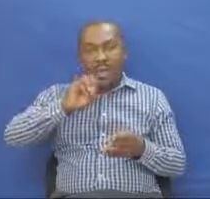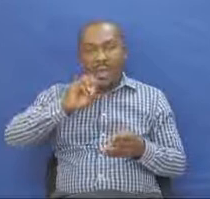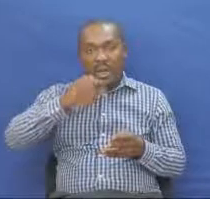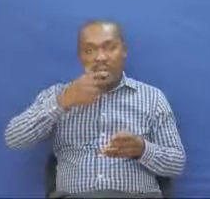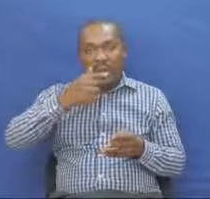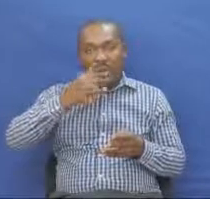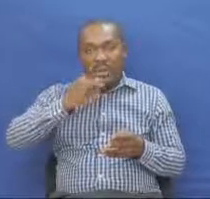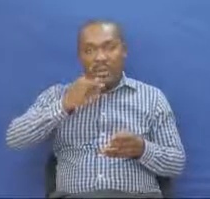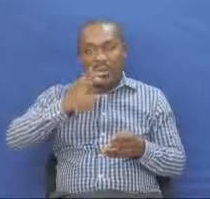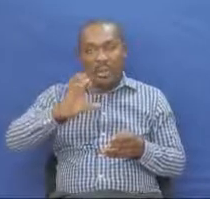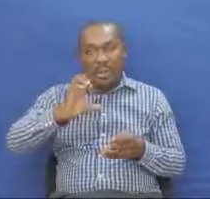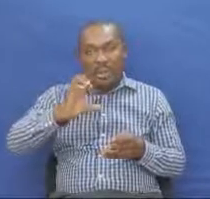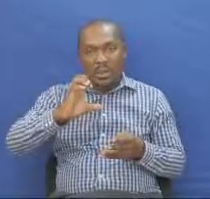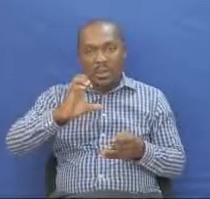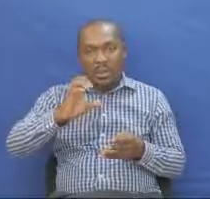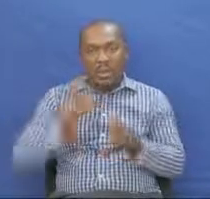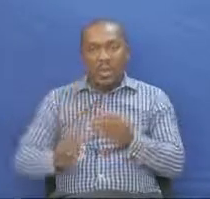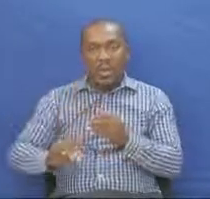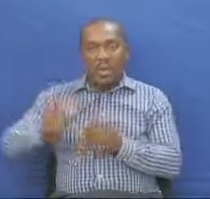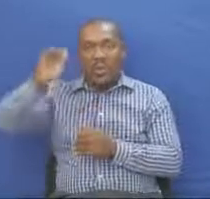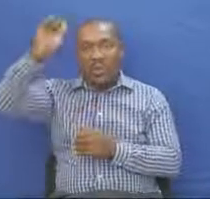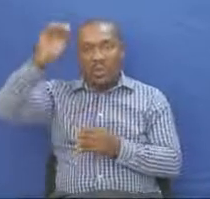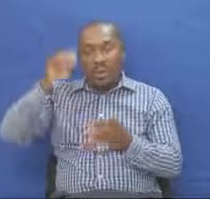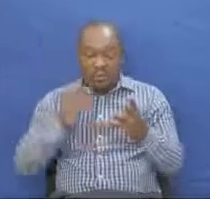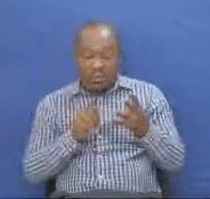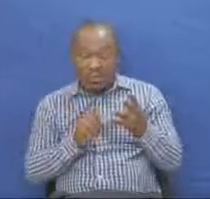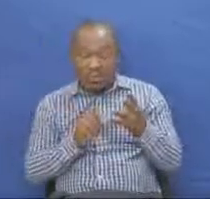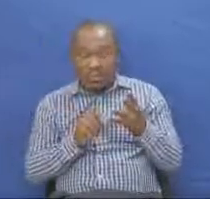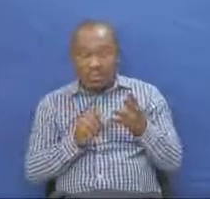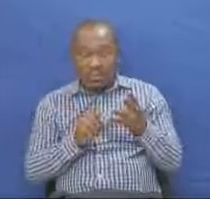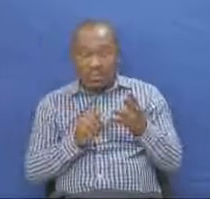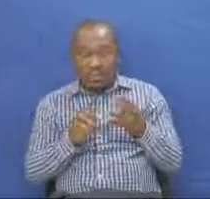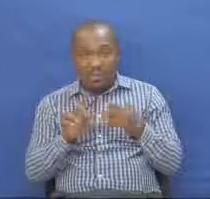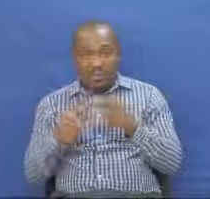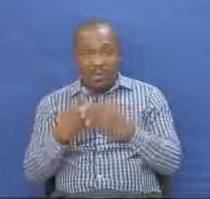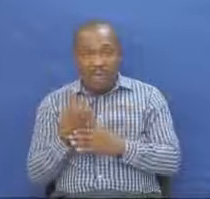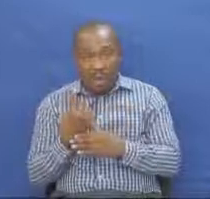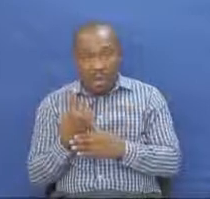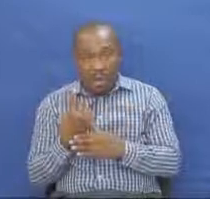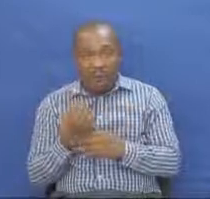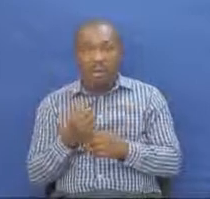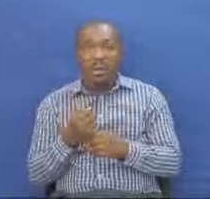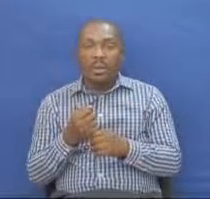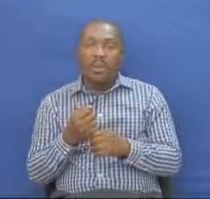one by which we say is a type of growth whereby all body organs is the